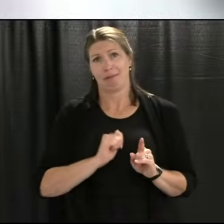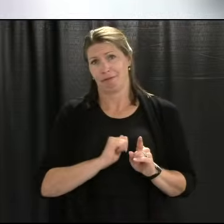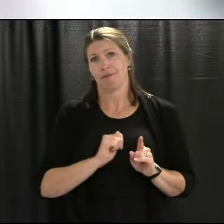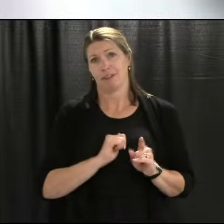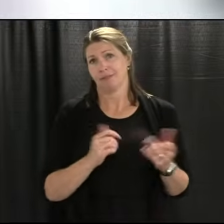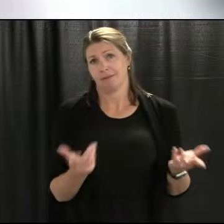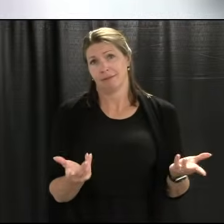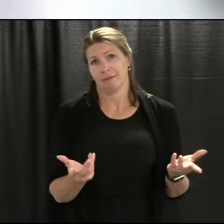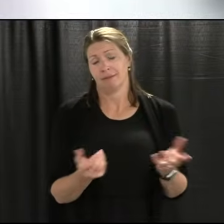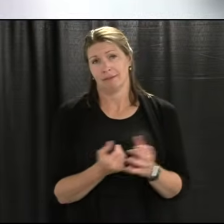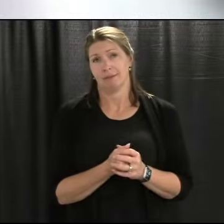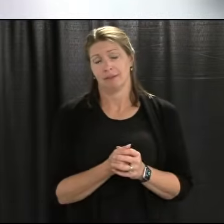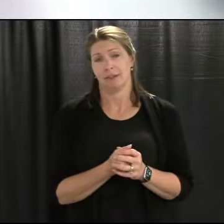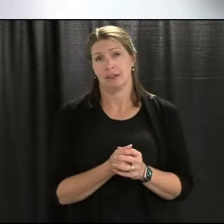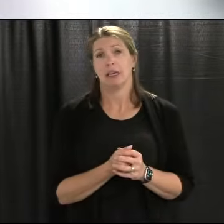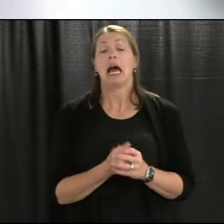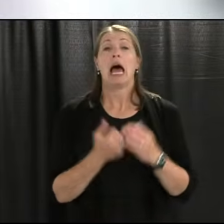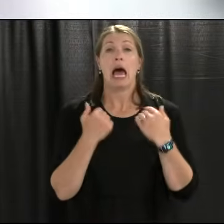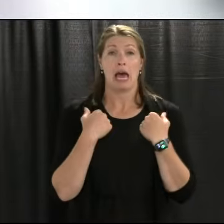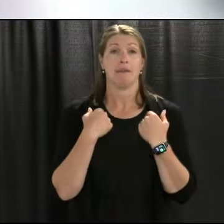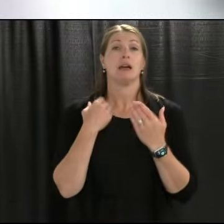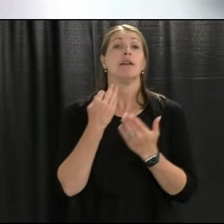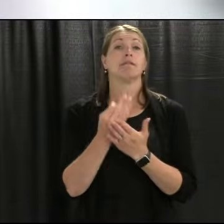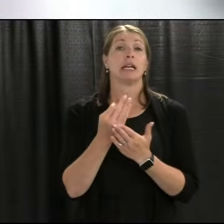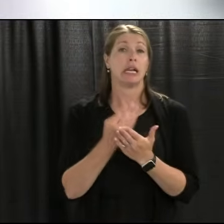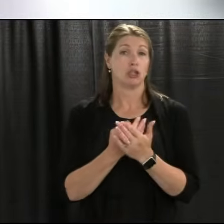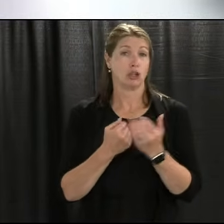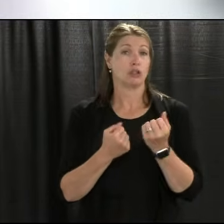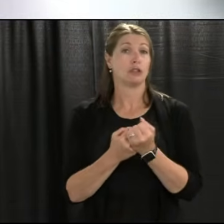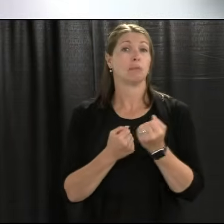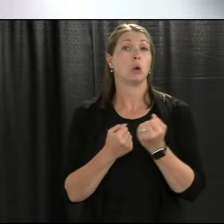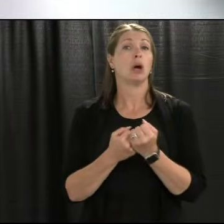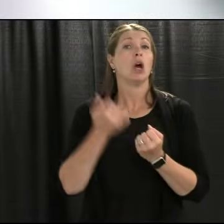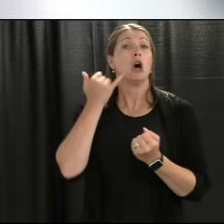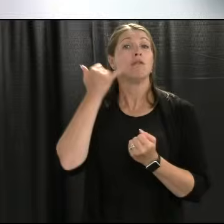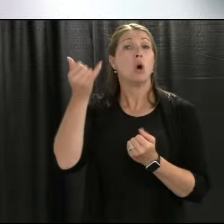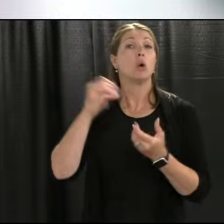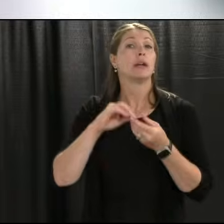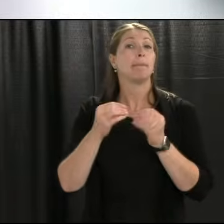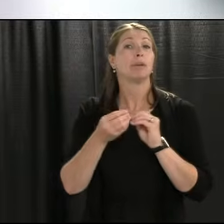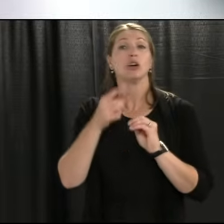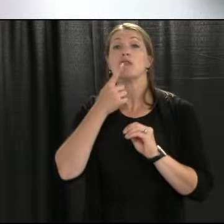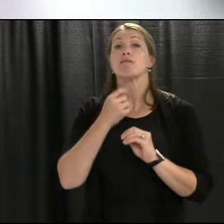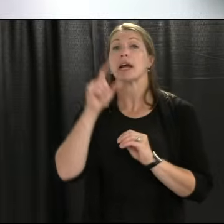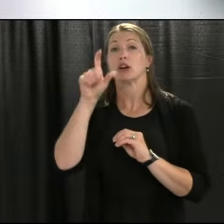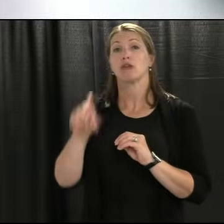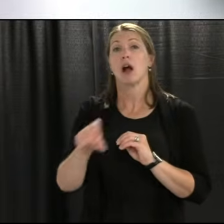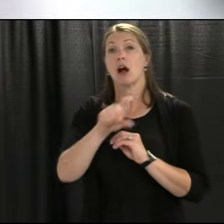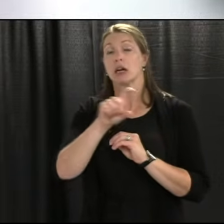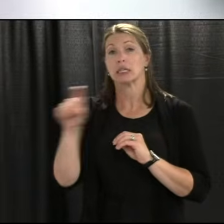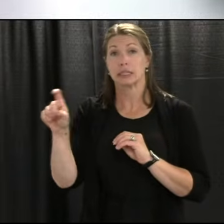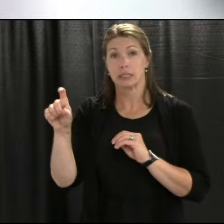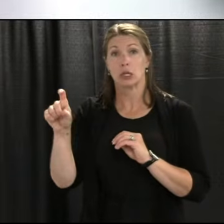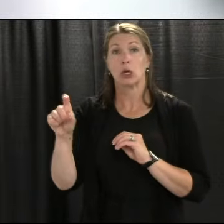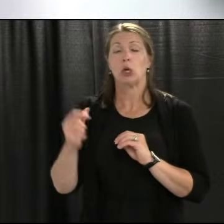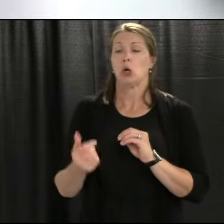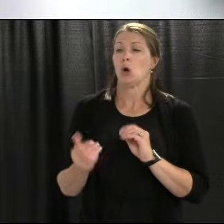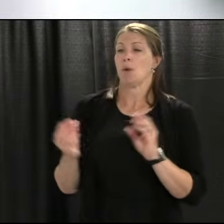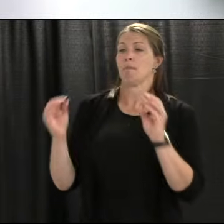support. The phone lines for the Red Cross have been updated in terms of their hours of operation.